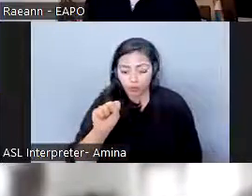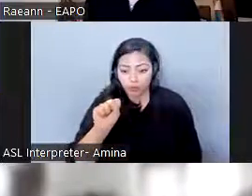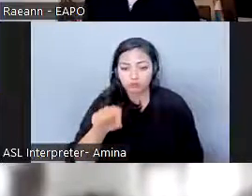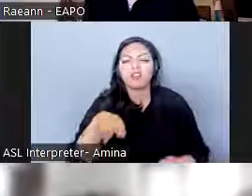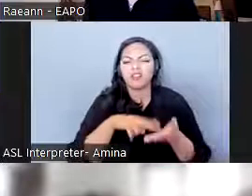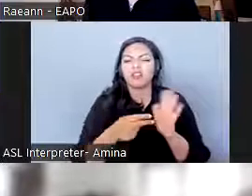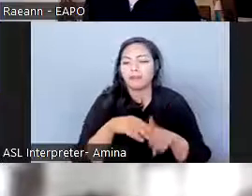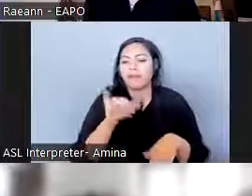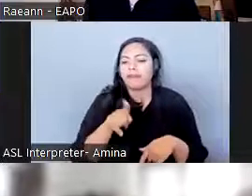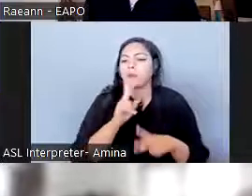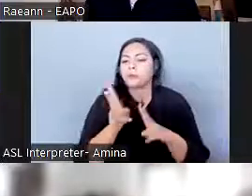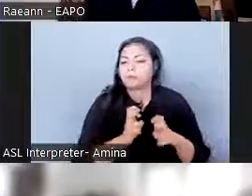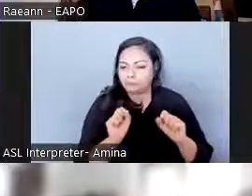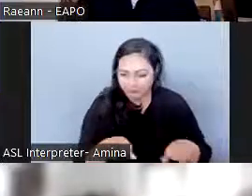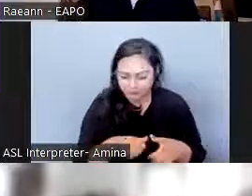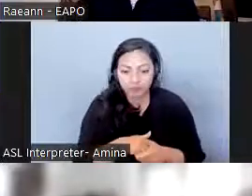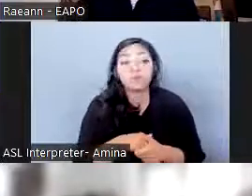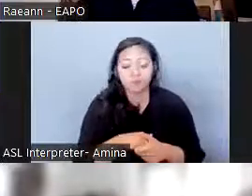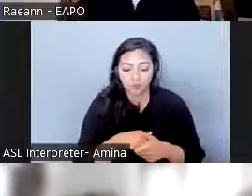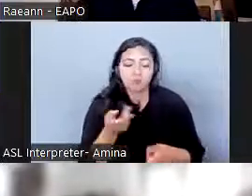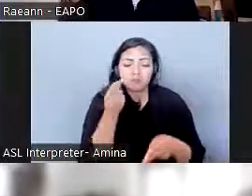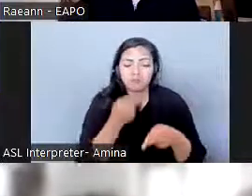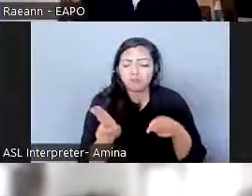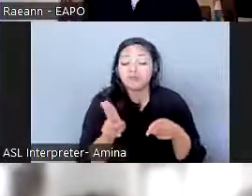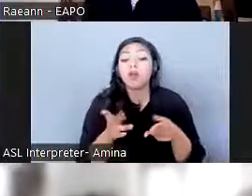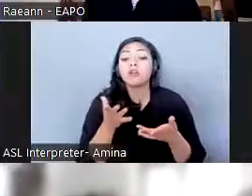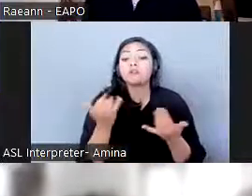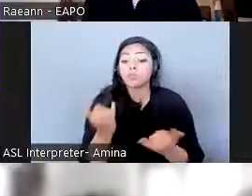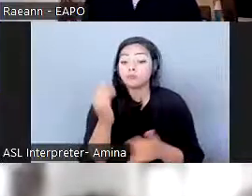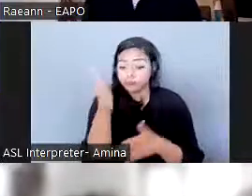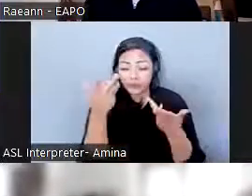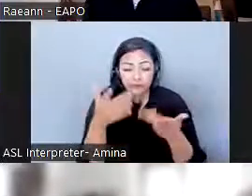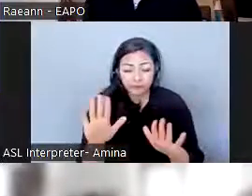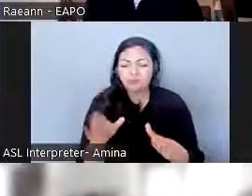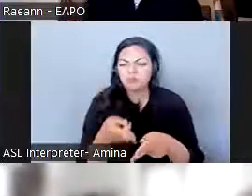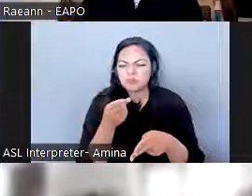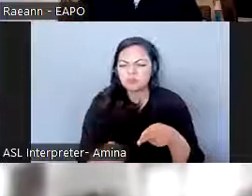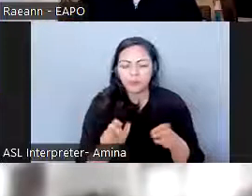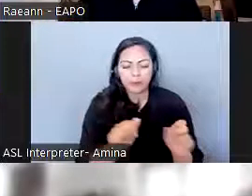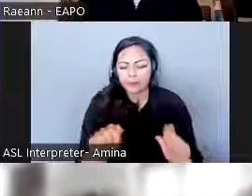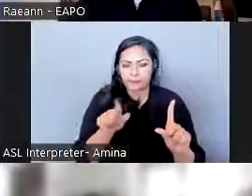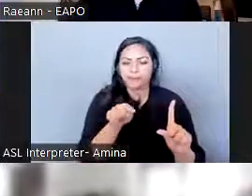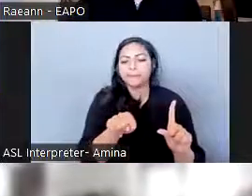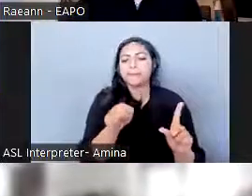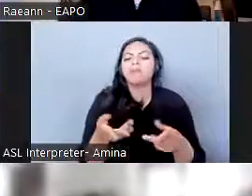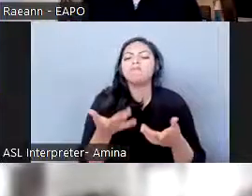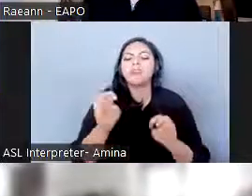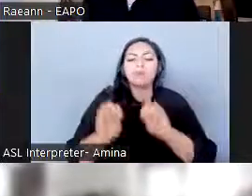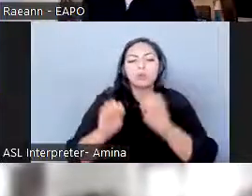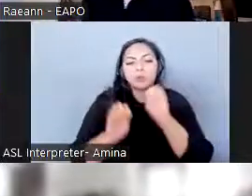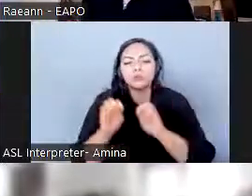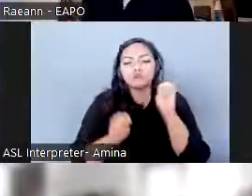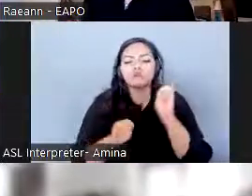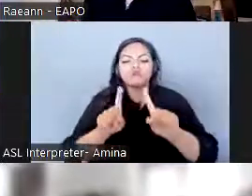have a quick evaluation that we do ask people to respond to after the webinar. And you'll get a follow-up